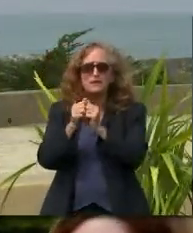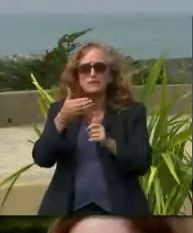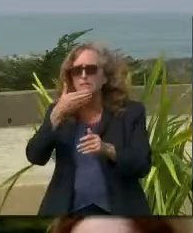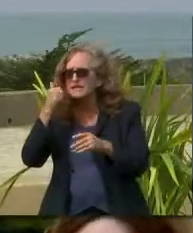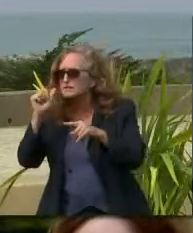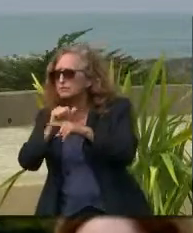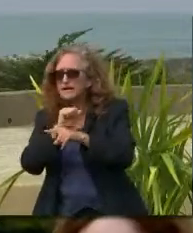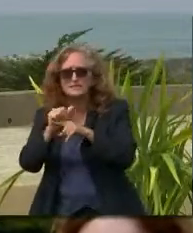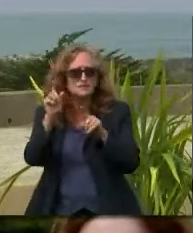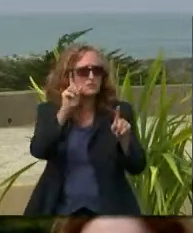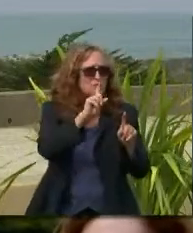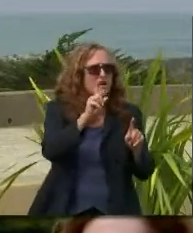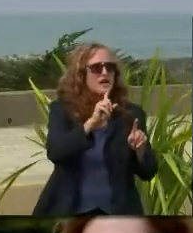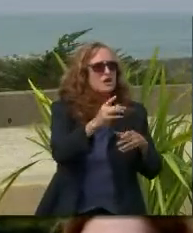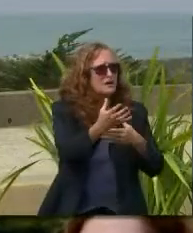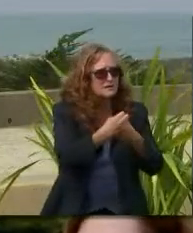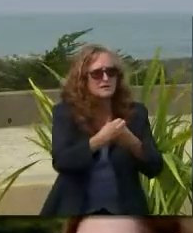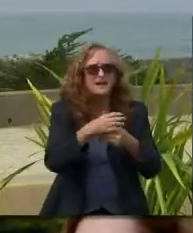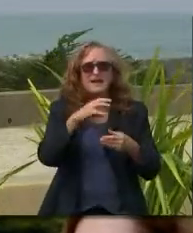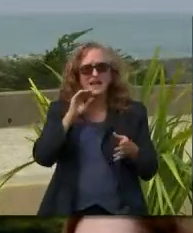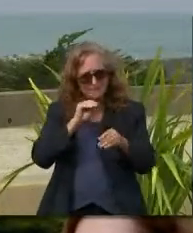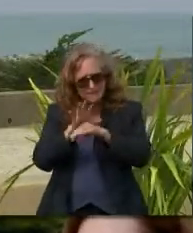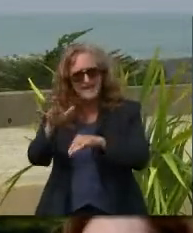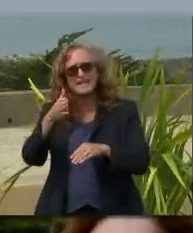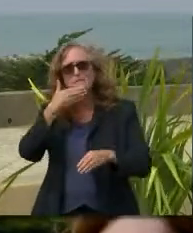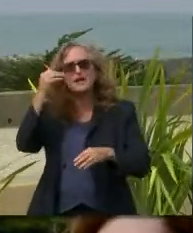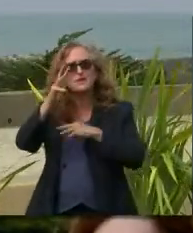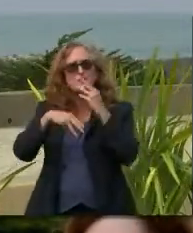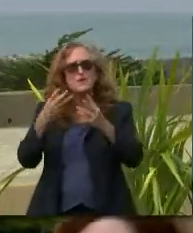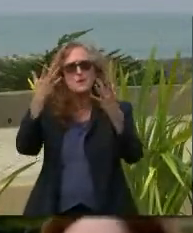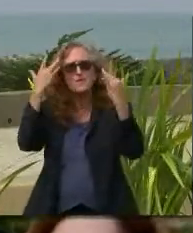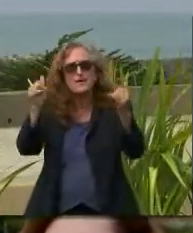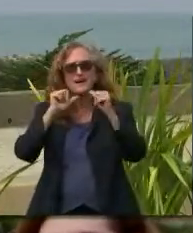them and make a better world. What could be wrong with that? Why don't we do that?